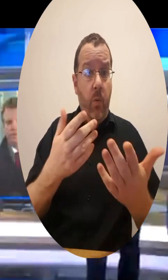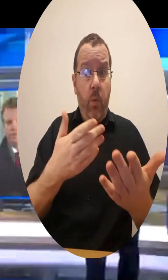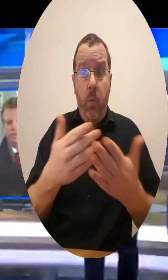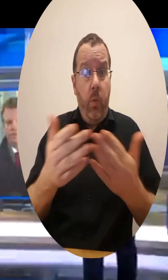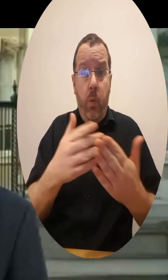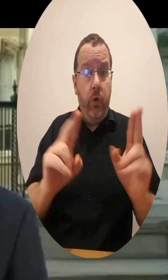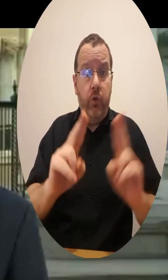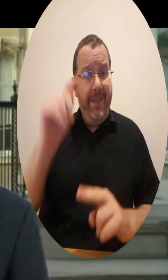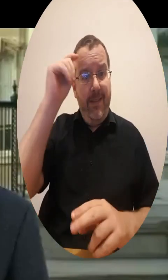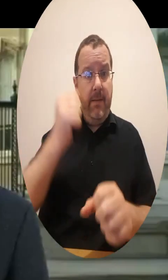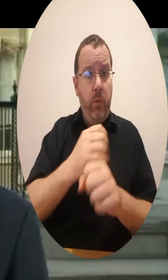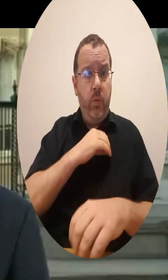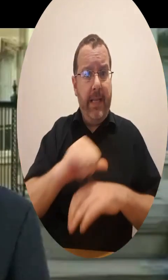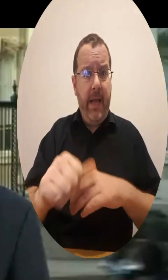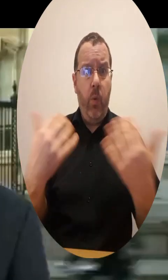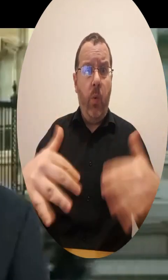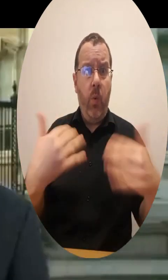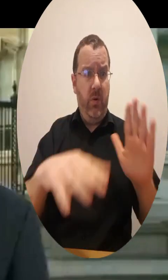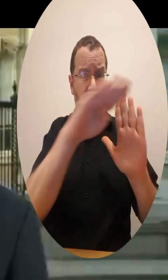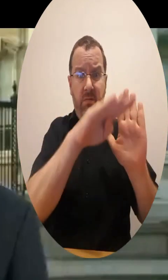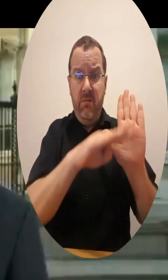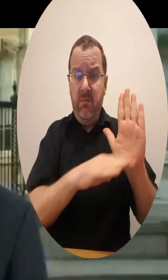these unprecedented measures?